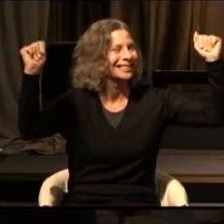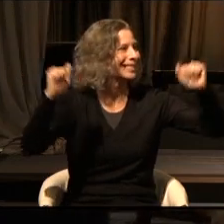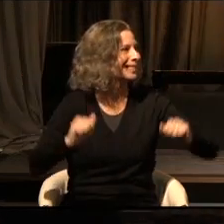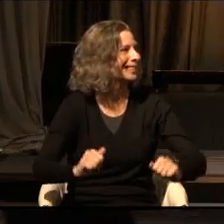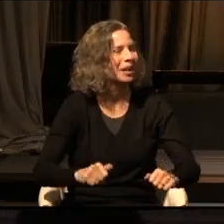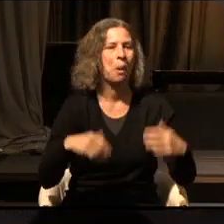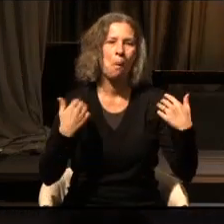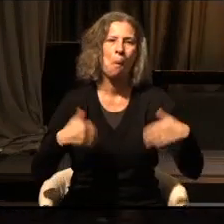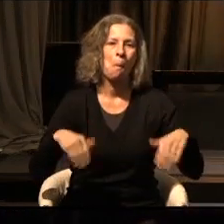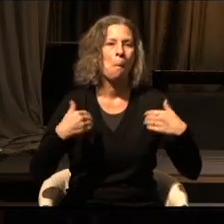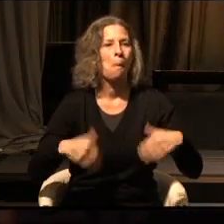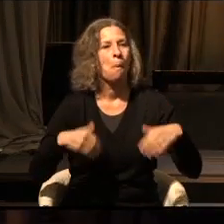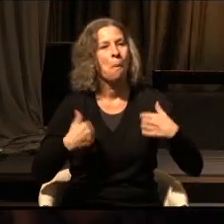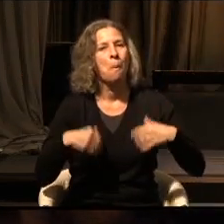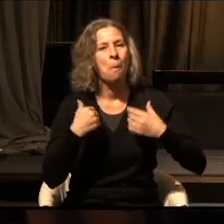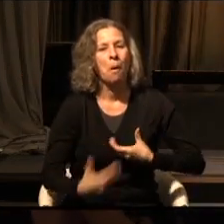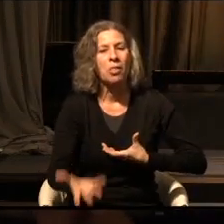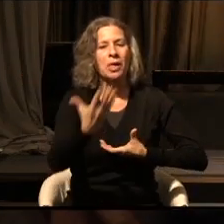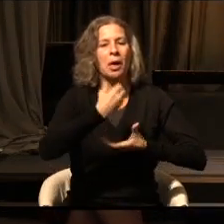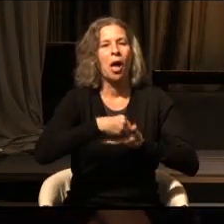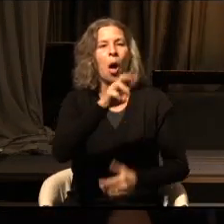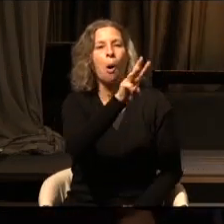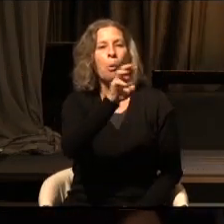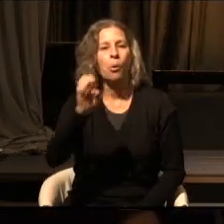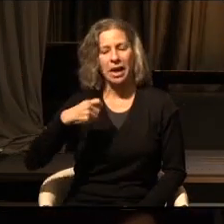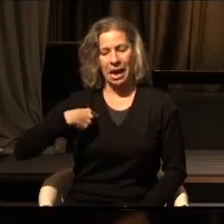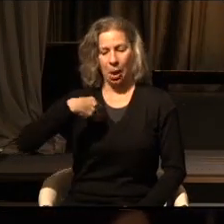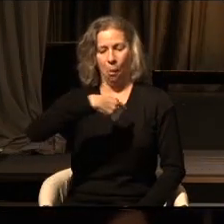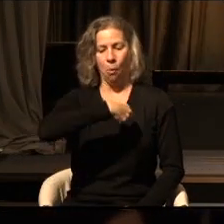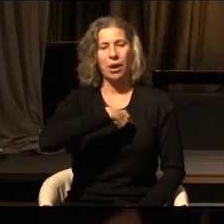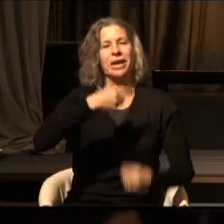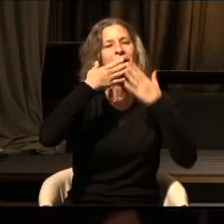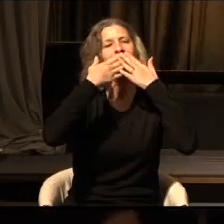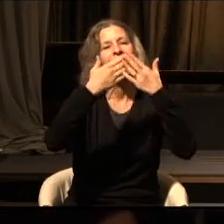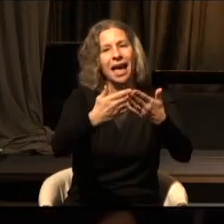The embodied practice of we. Thank you.